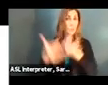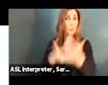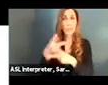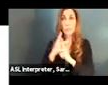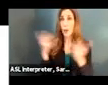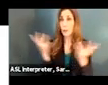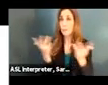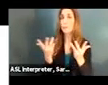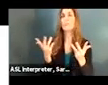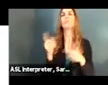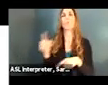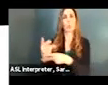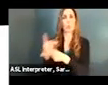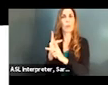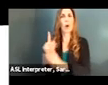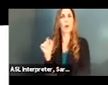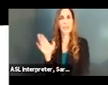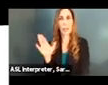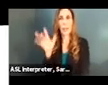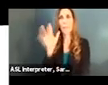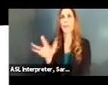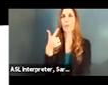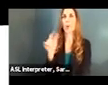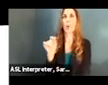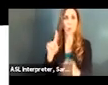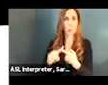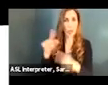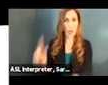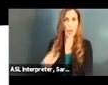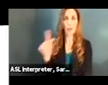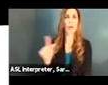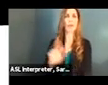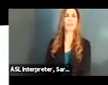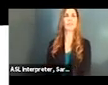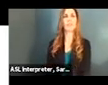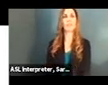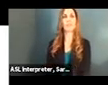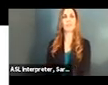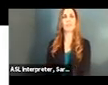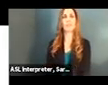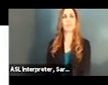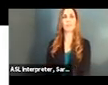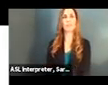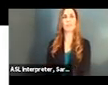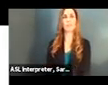the Borrow tab and click on Go to Library. And then